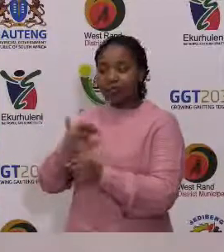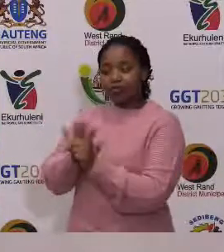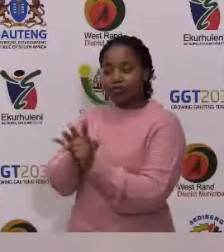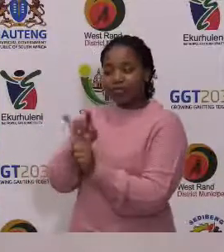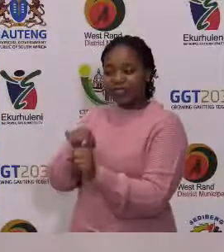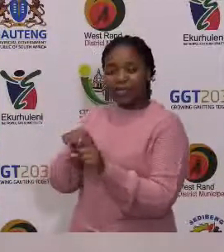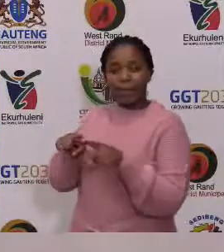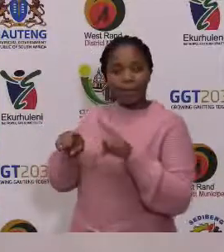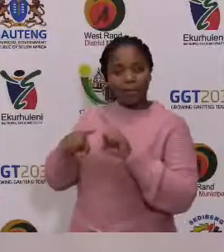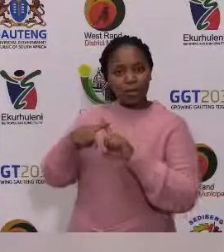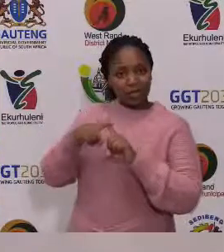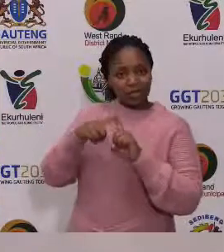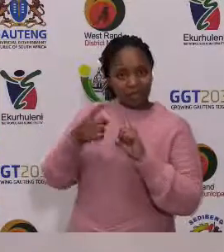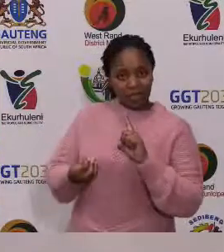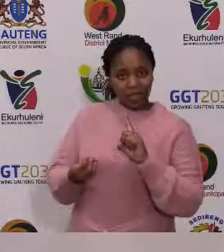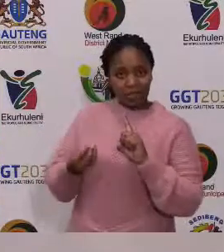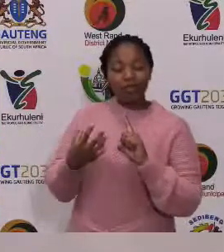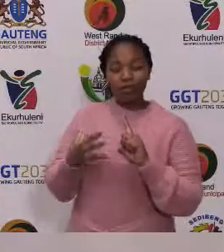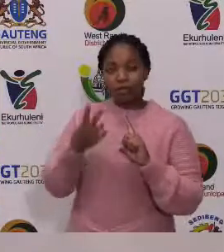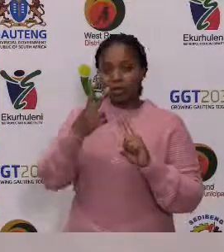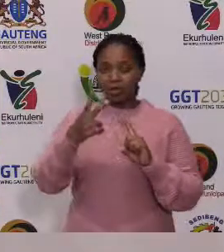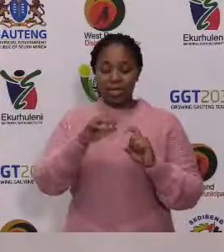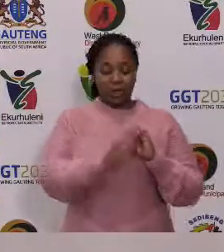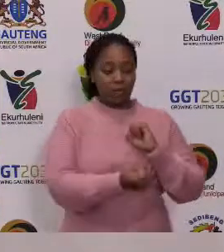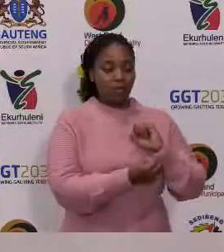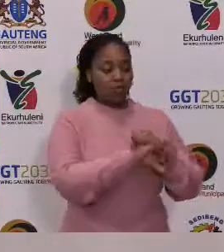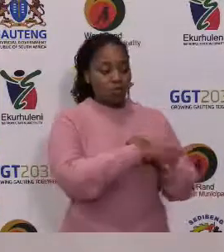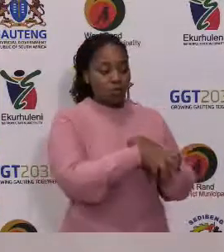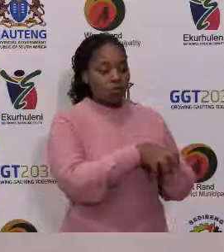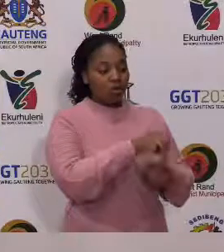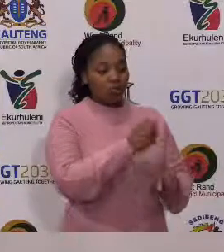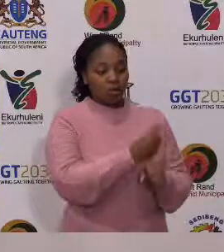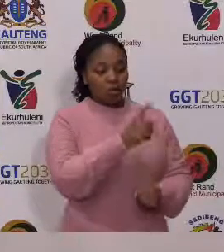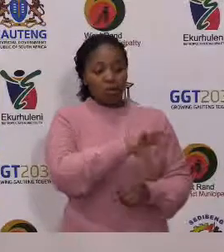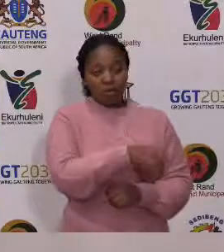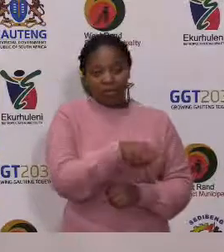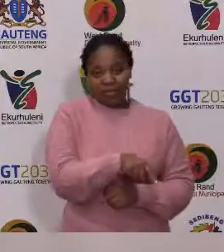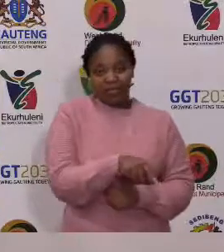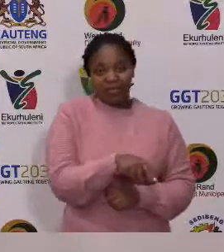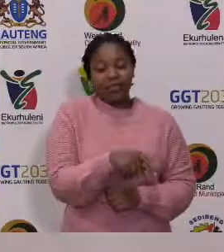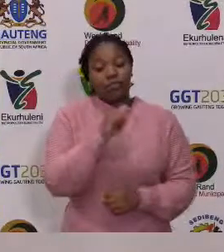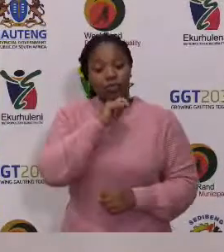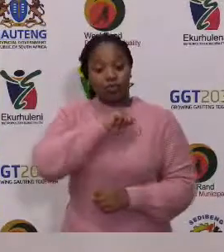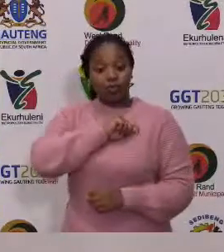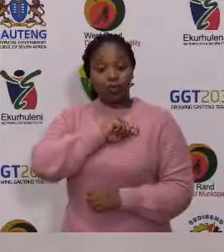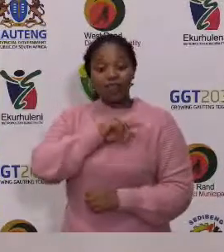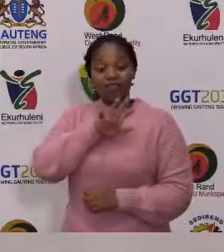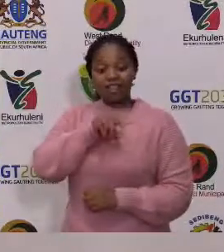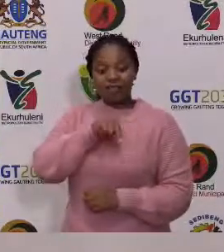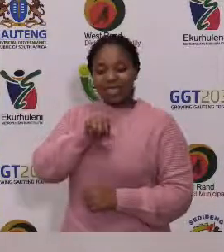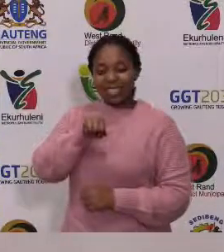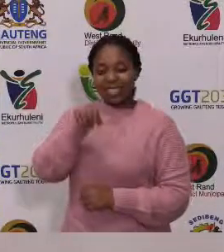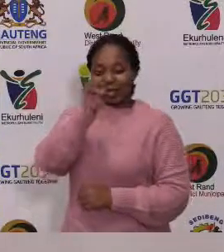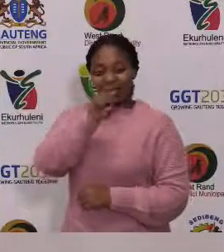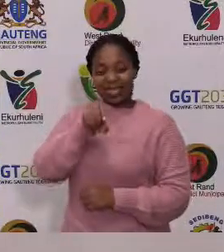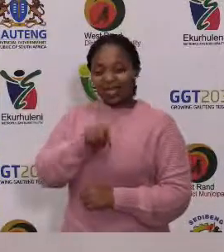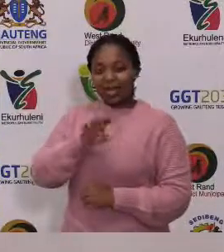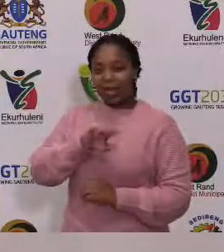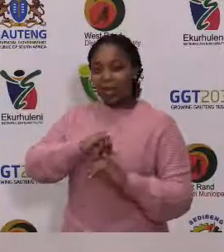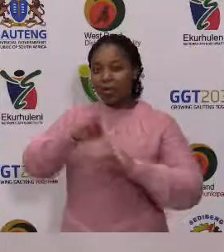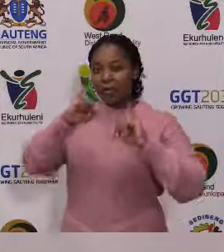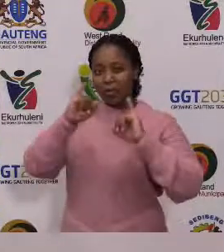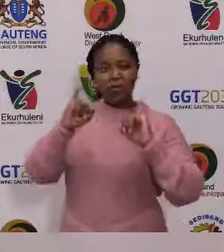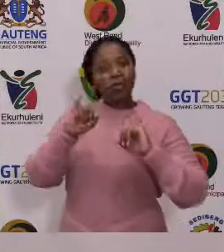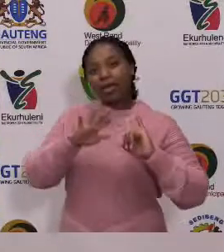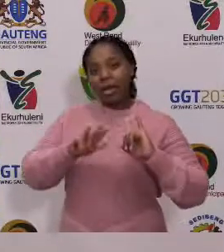between 5 and 6% in the province. So 5 and 6% is not very high, but it's the fact that it's gone up